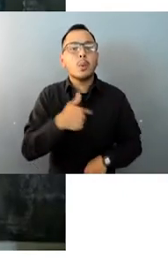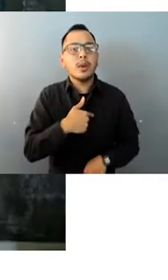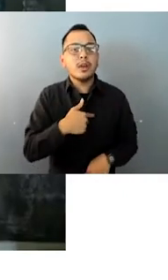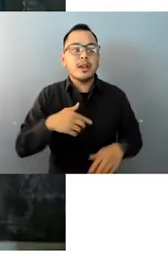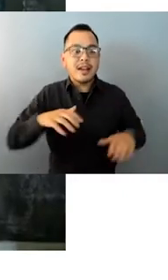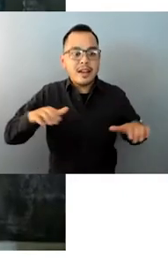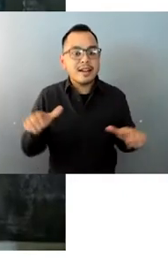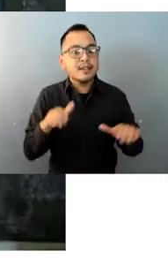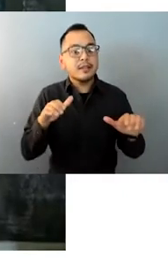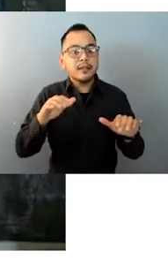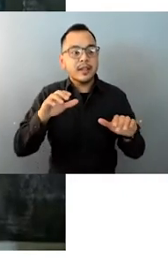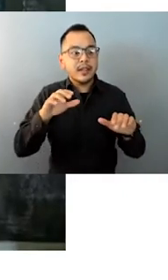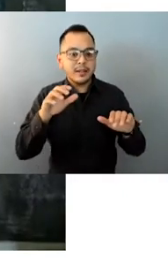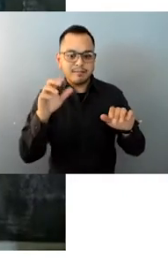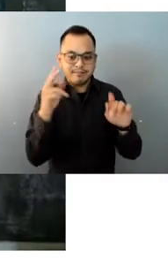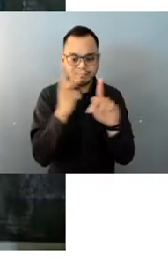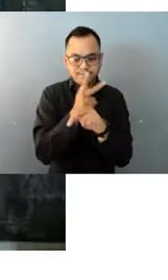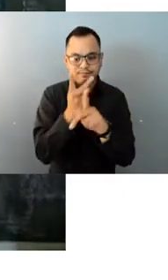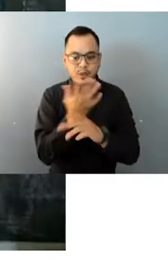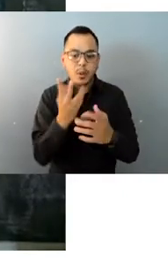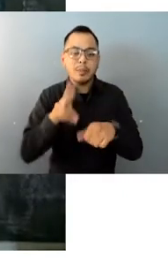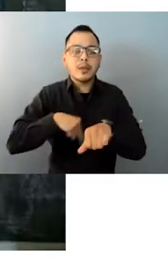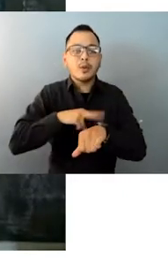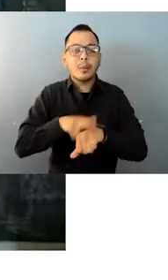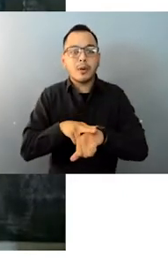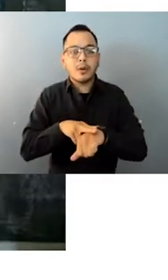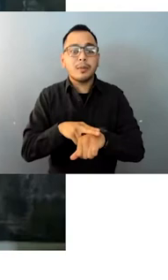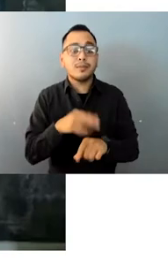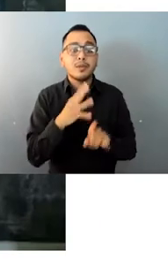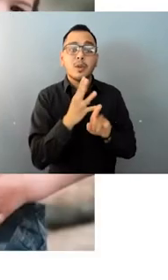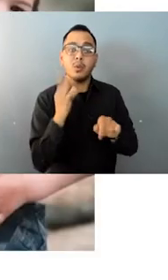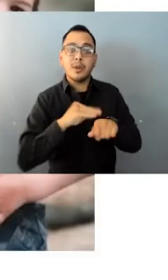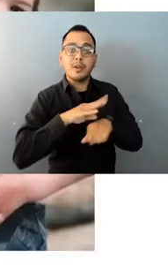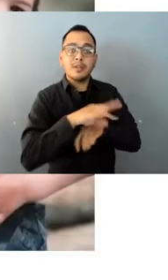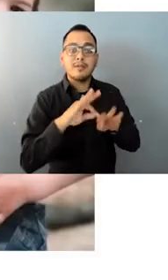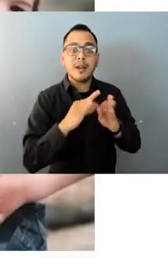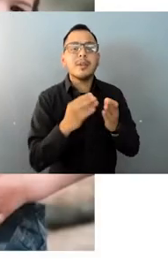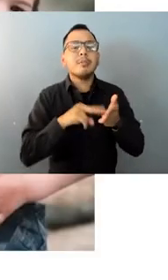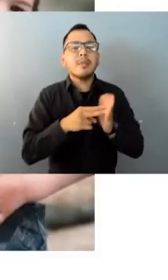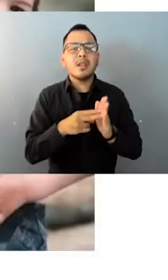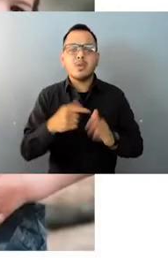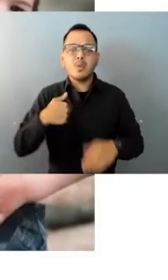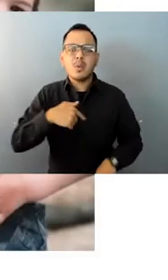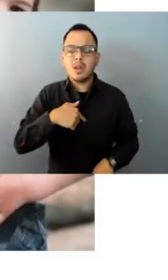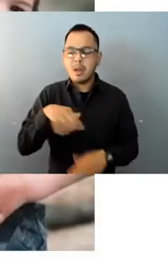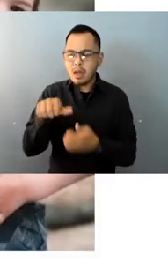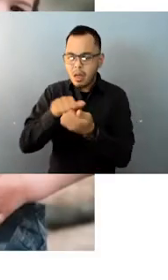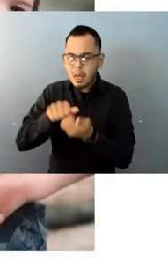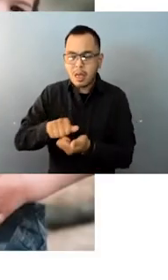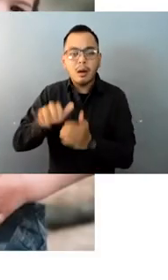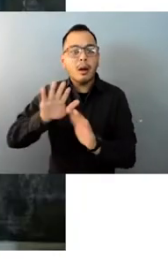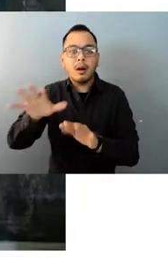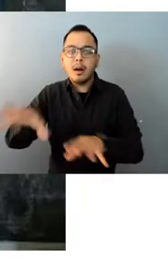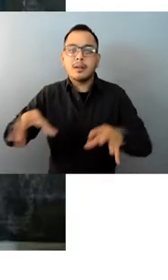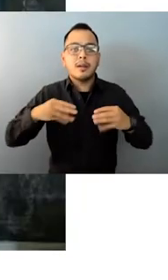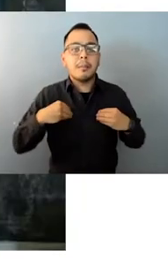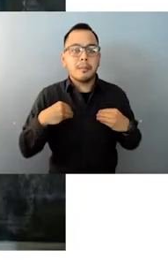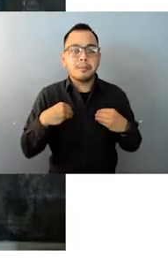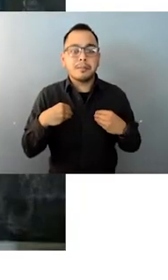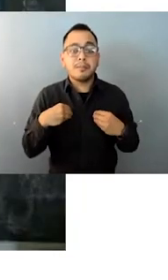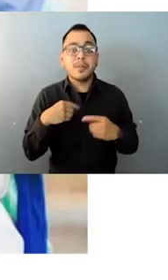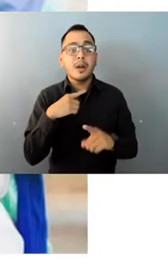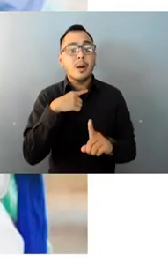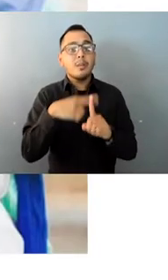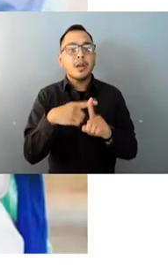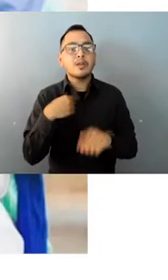counts as normal. Queering family means we refuse to accept erasure or invisibility for those we love. And queering family